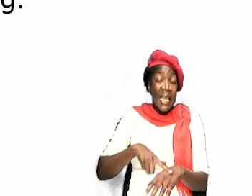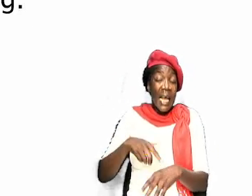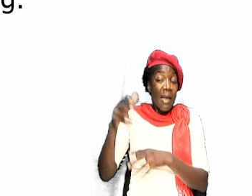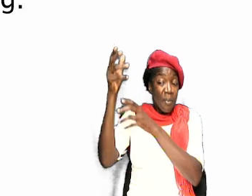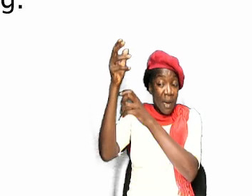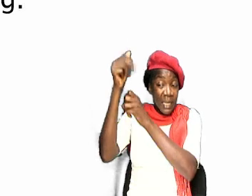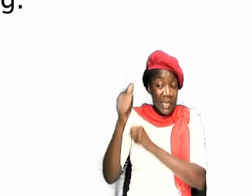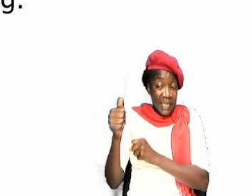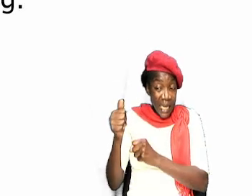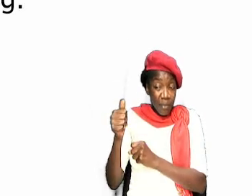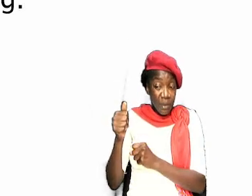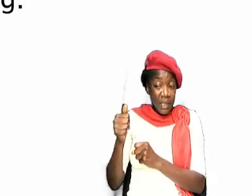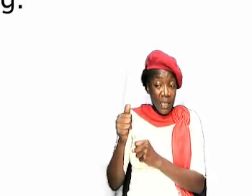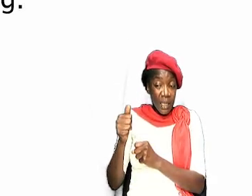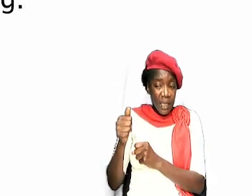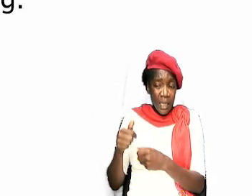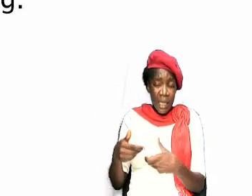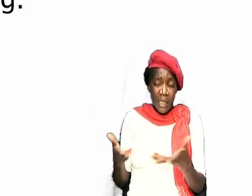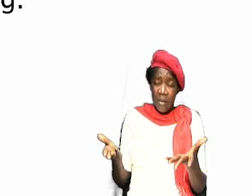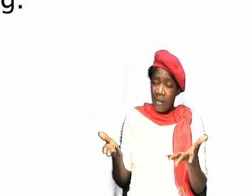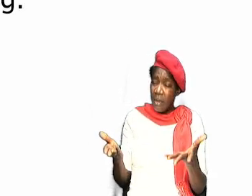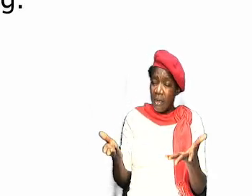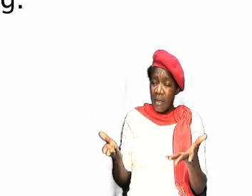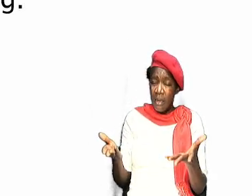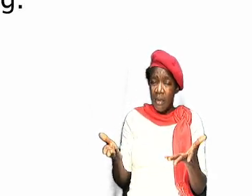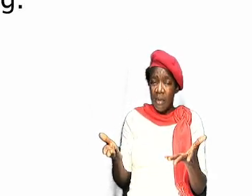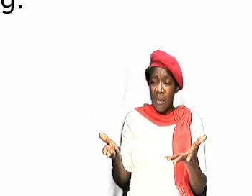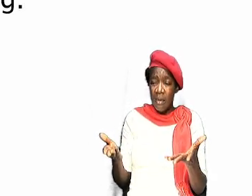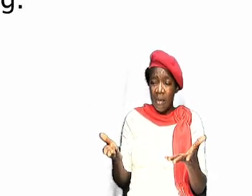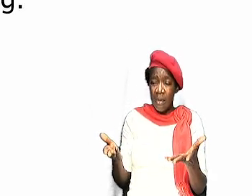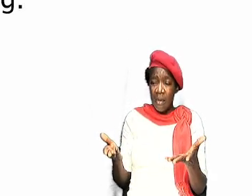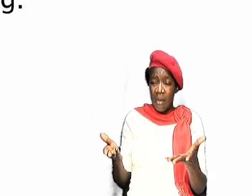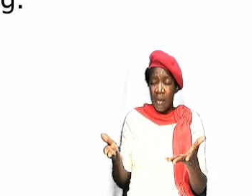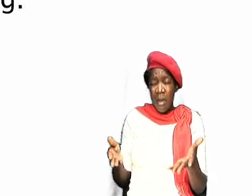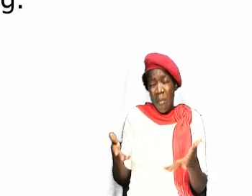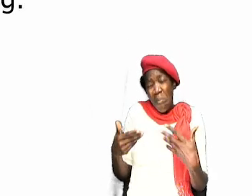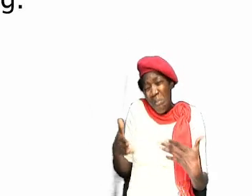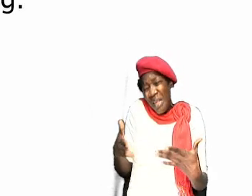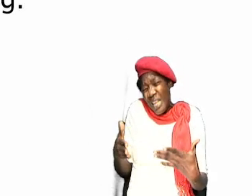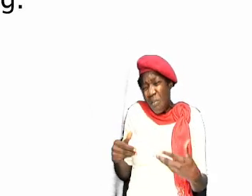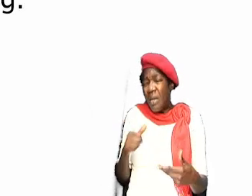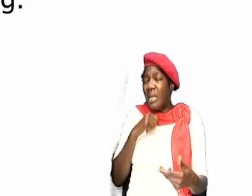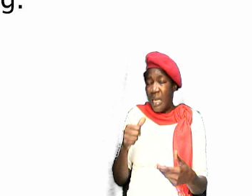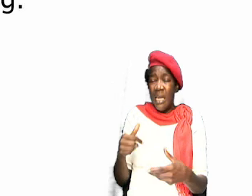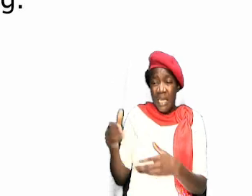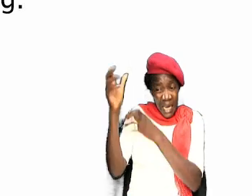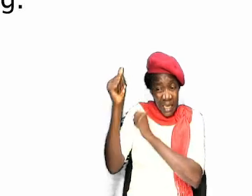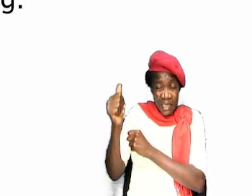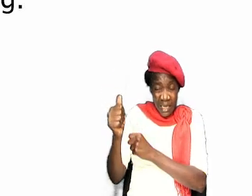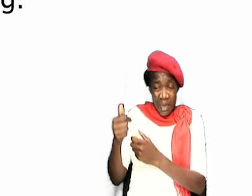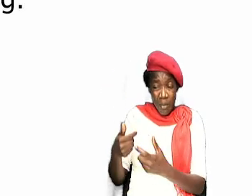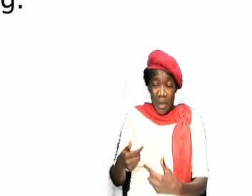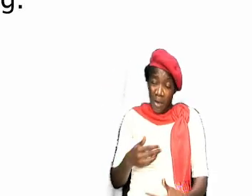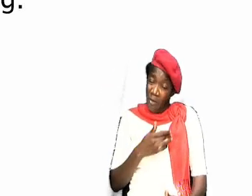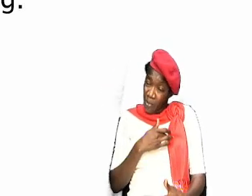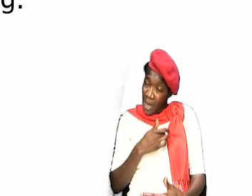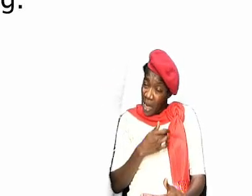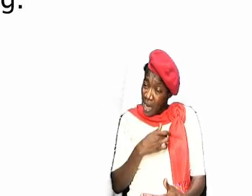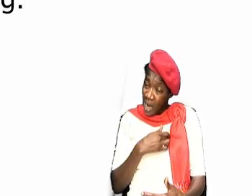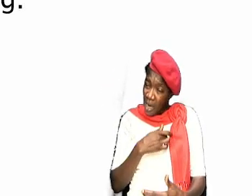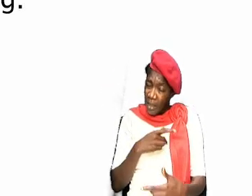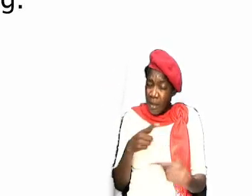accepted and said, look here. And it wasn't an acceptance from the heart, you know. But he